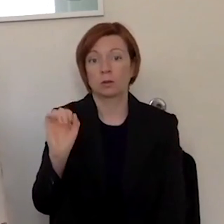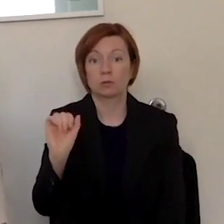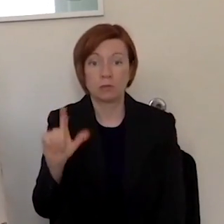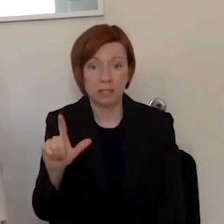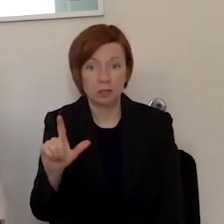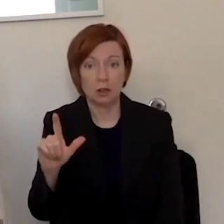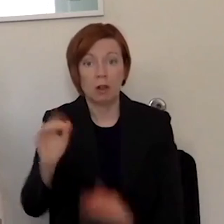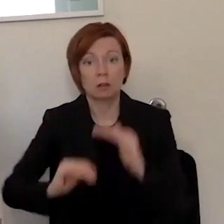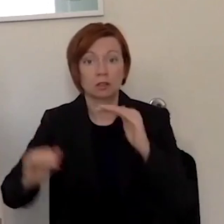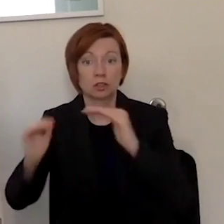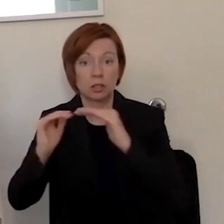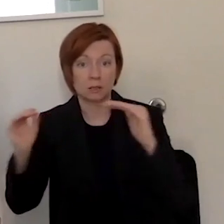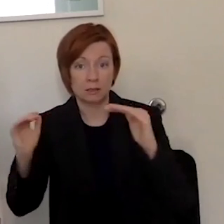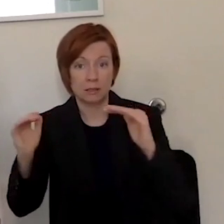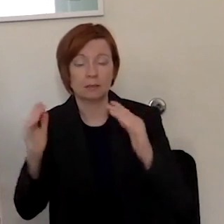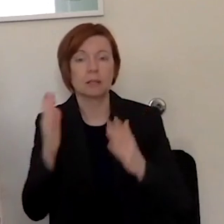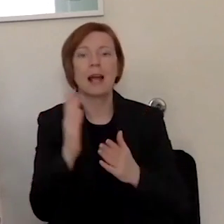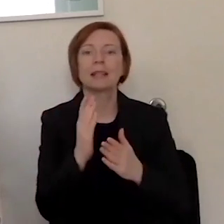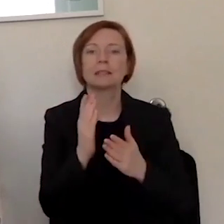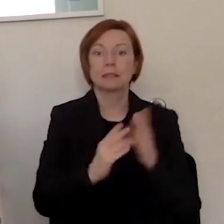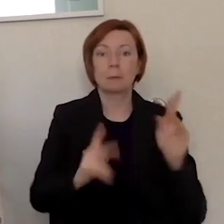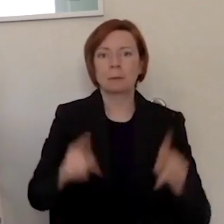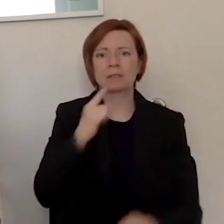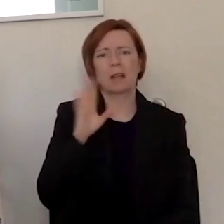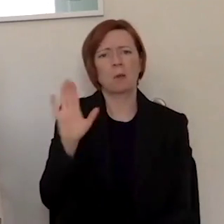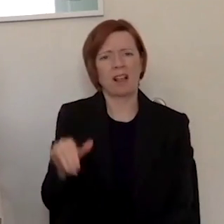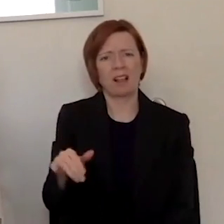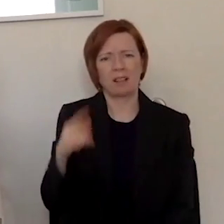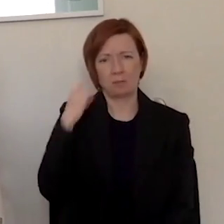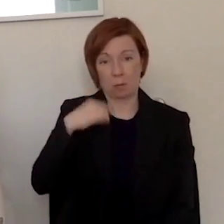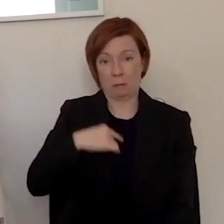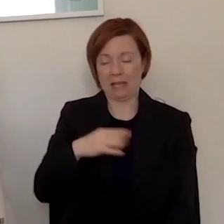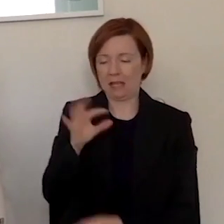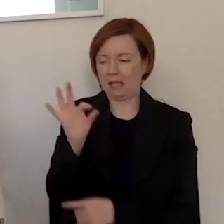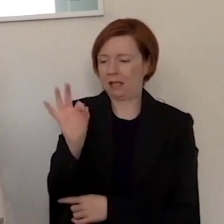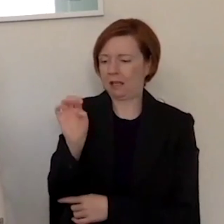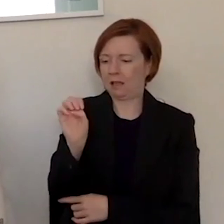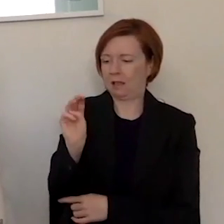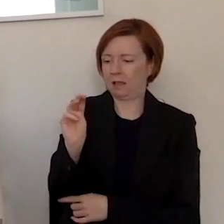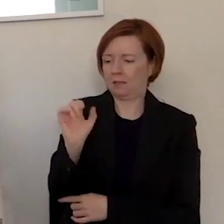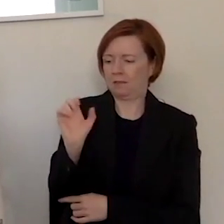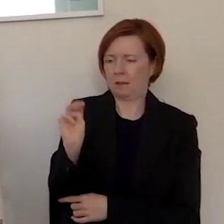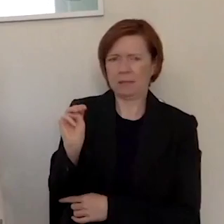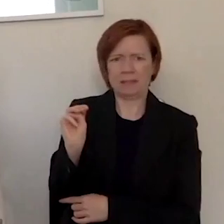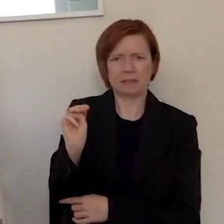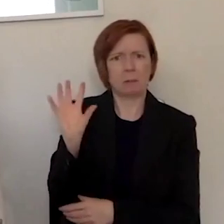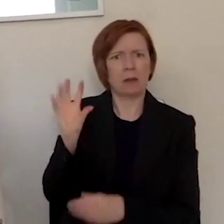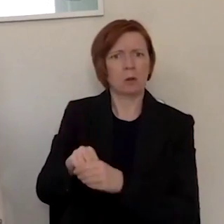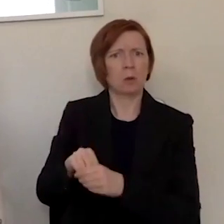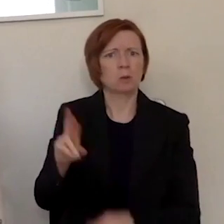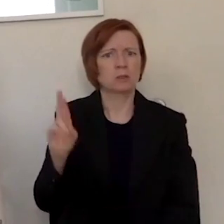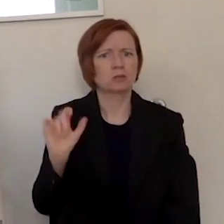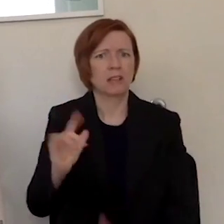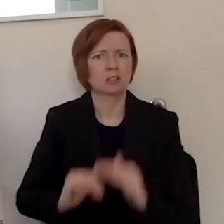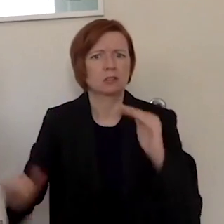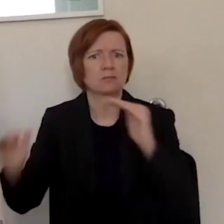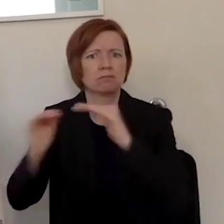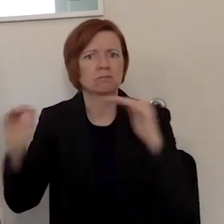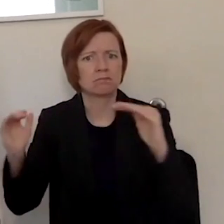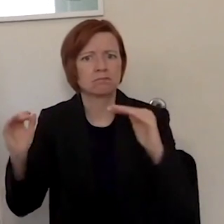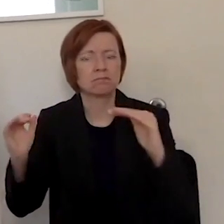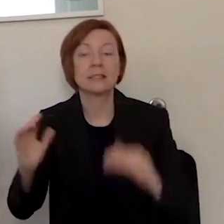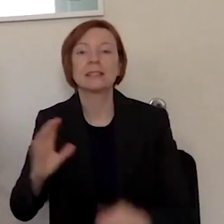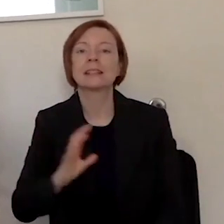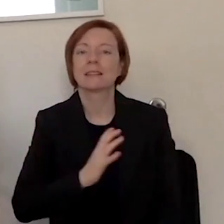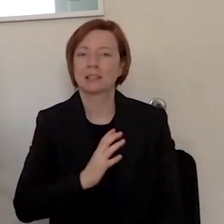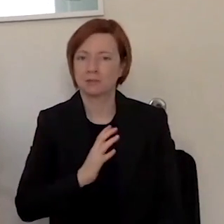me, feminism inherently includes racial justice. And that is fine. We are asking